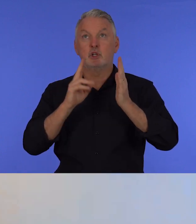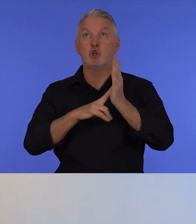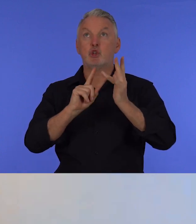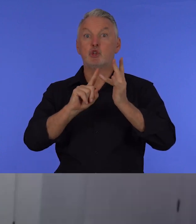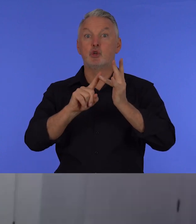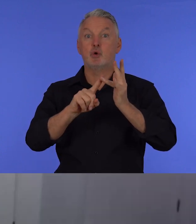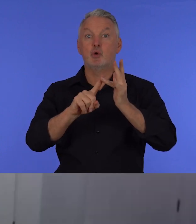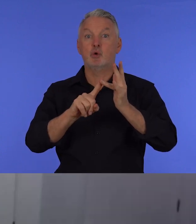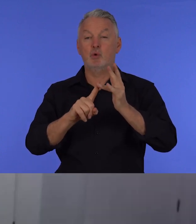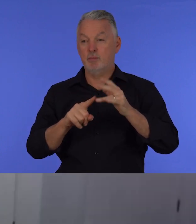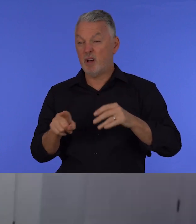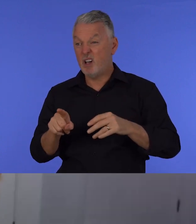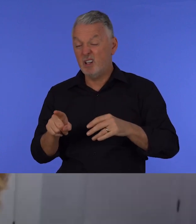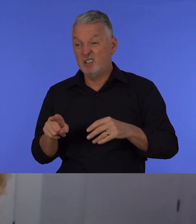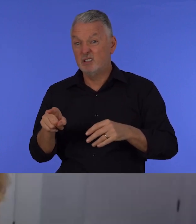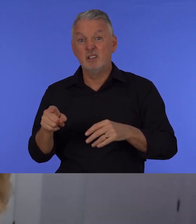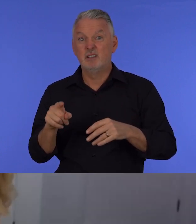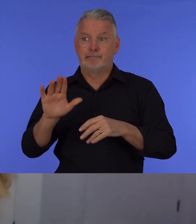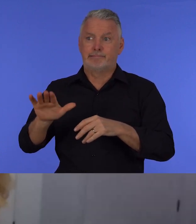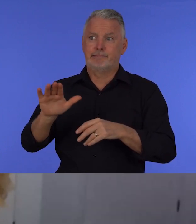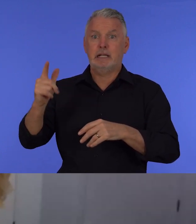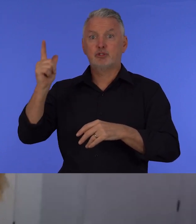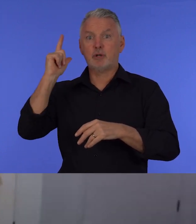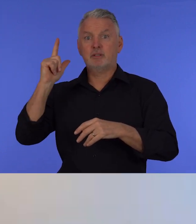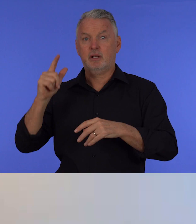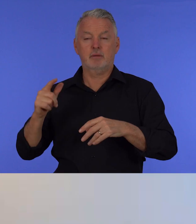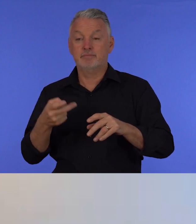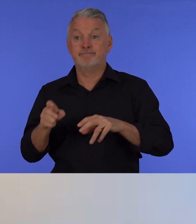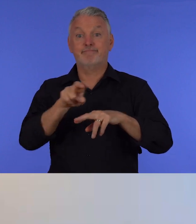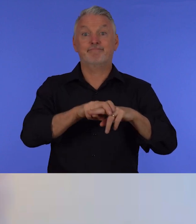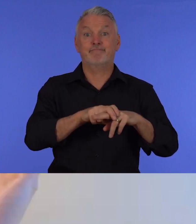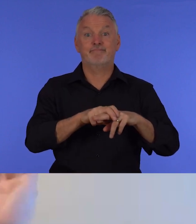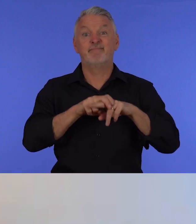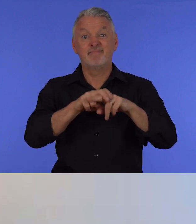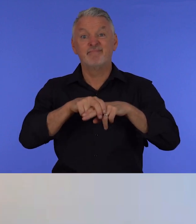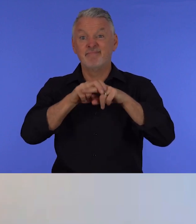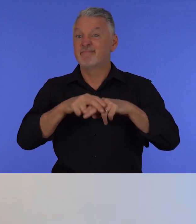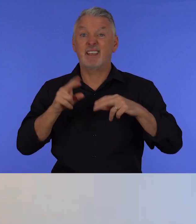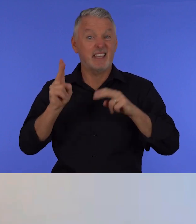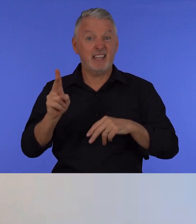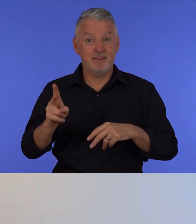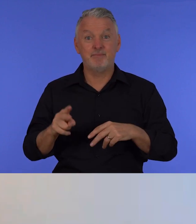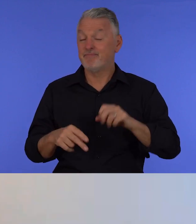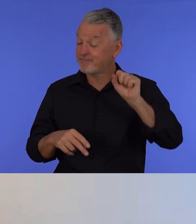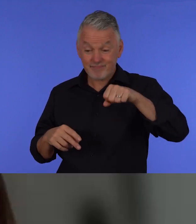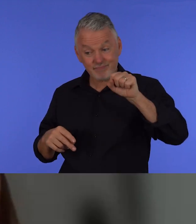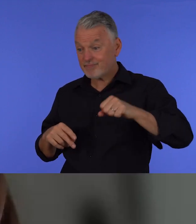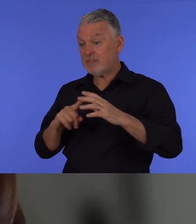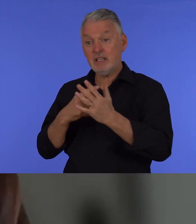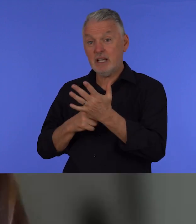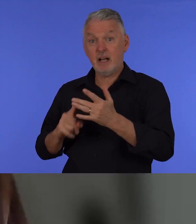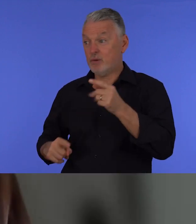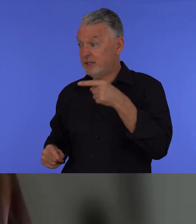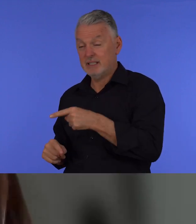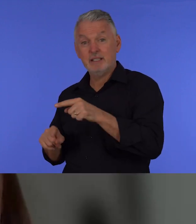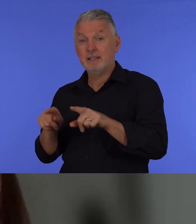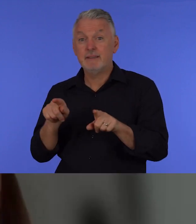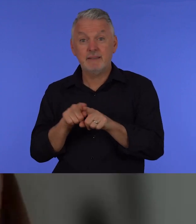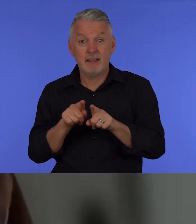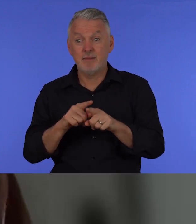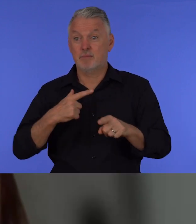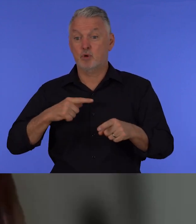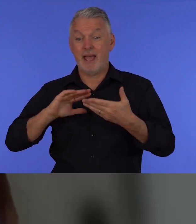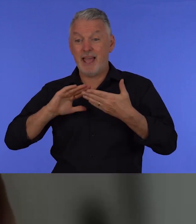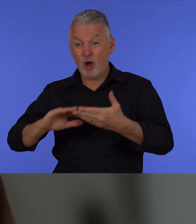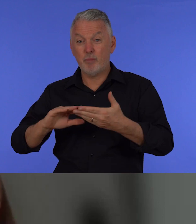the saddle. And it's like, oh, Katie. And she's like, oh, okay. And Paul, you know, the instructor, I think, Yeah, had and it's and recover. Like